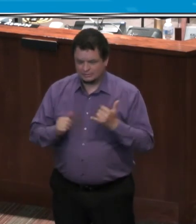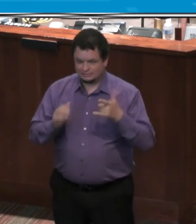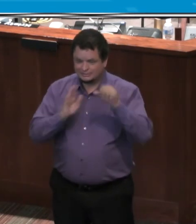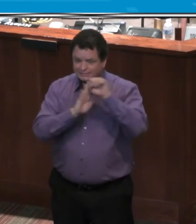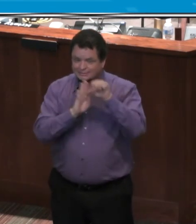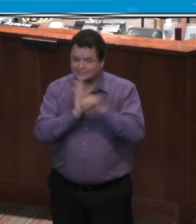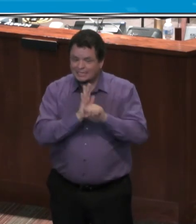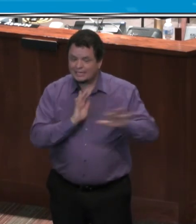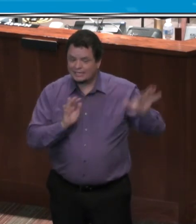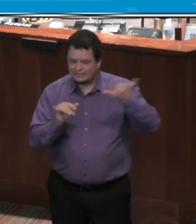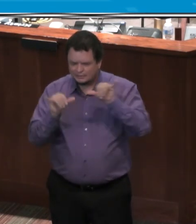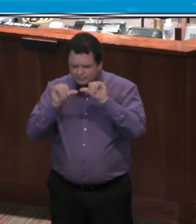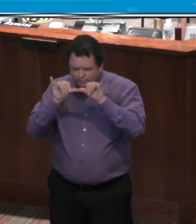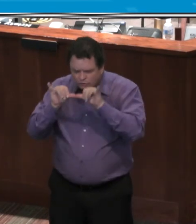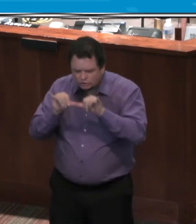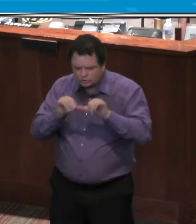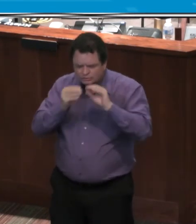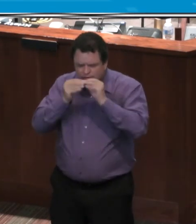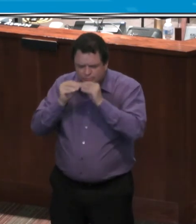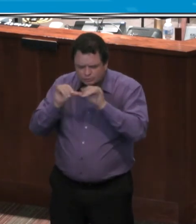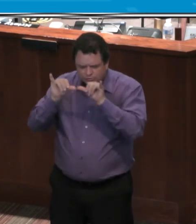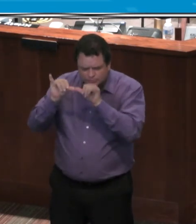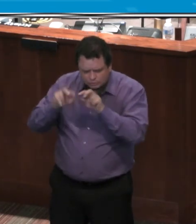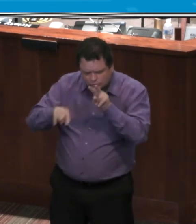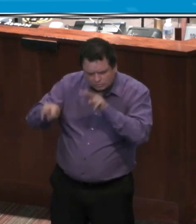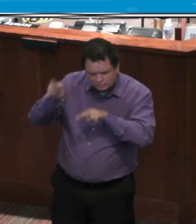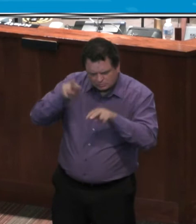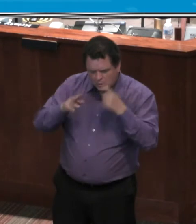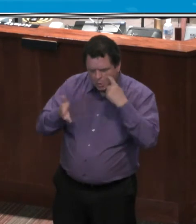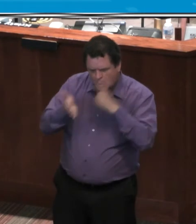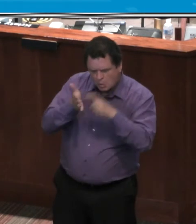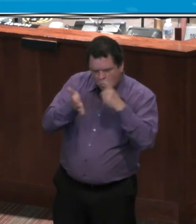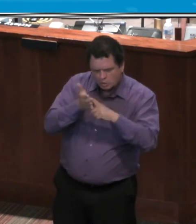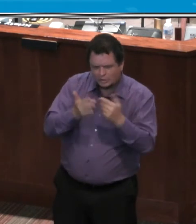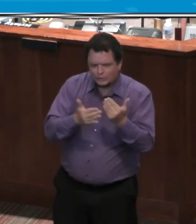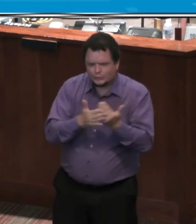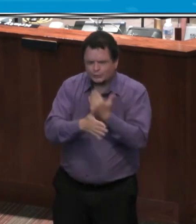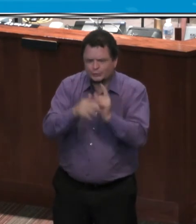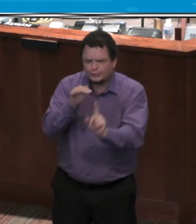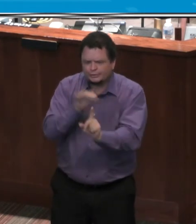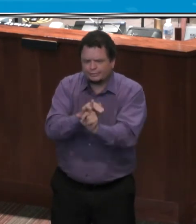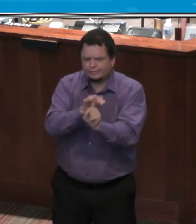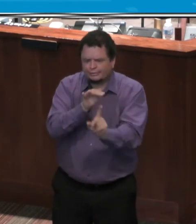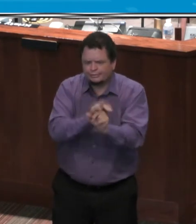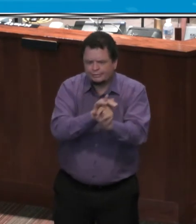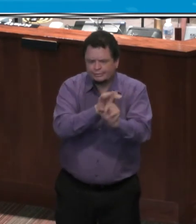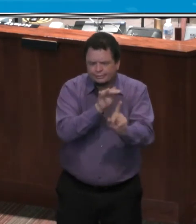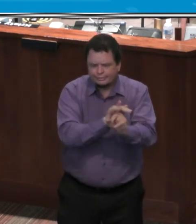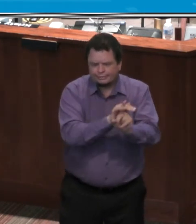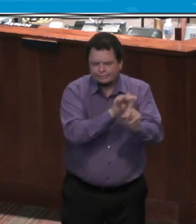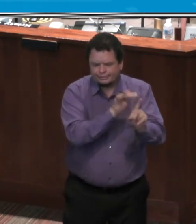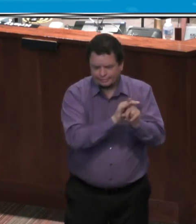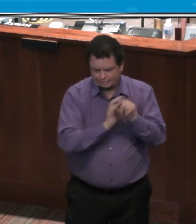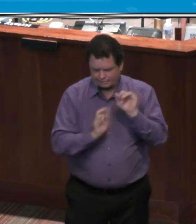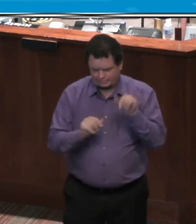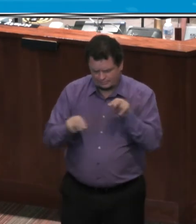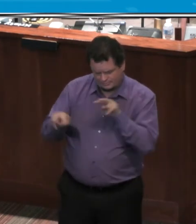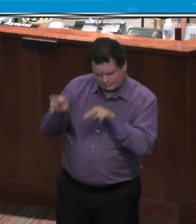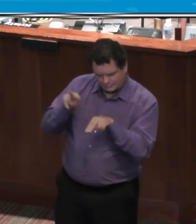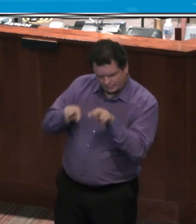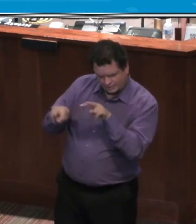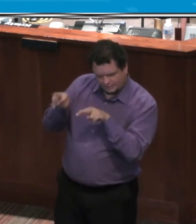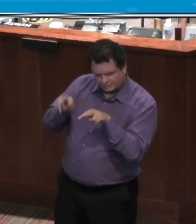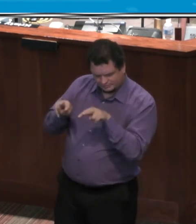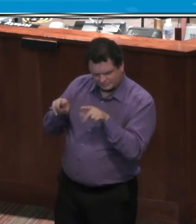new case incidence page. So again, this page is not new. We've had this page in the past. What is new is now the hover over actually shows